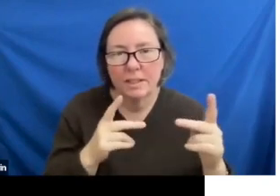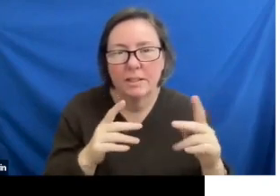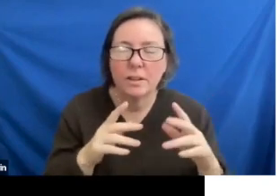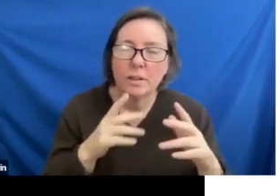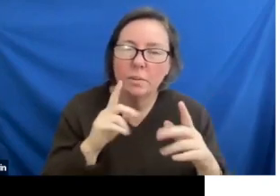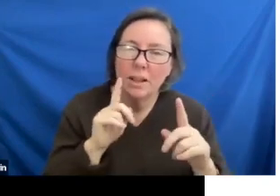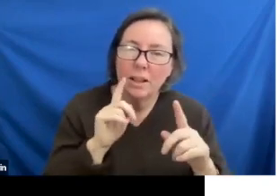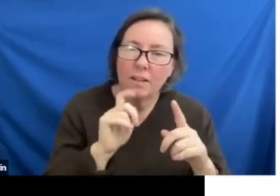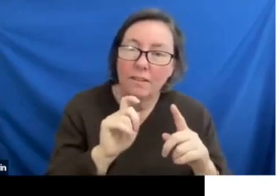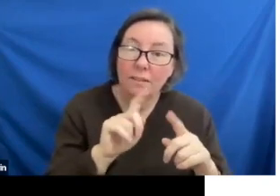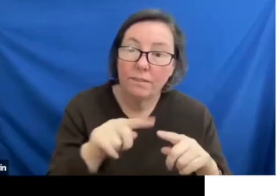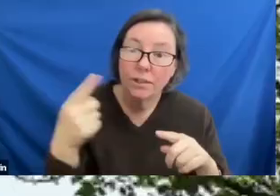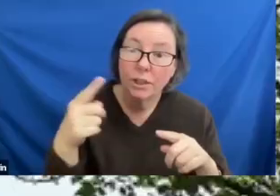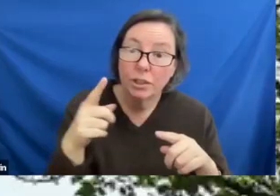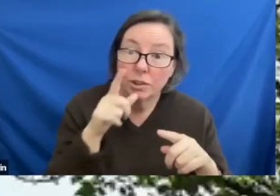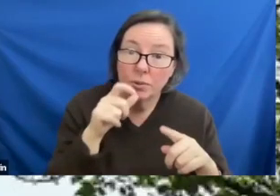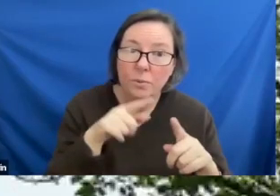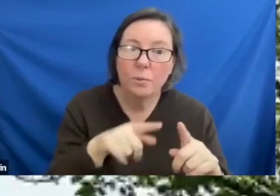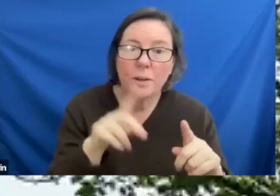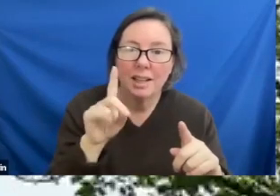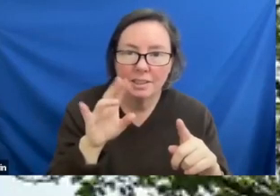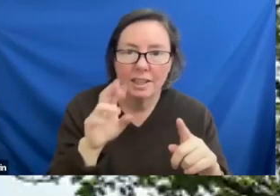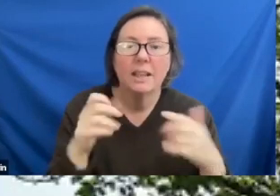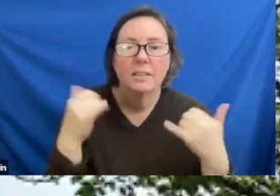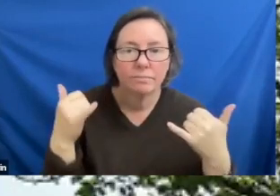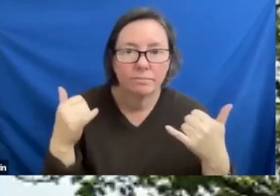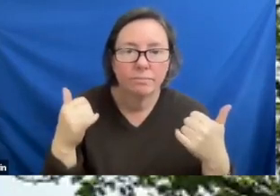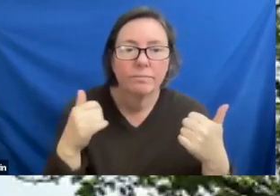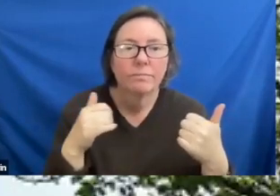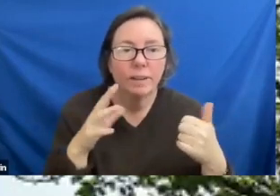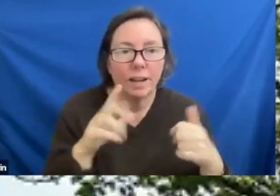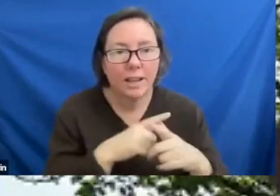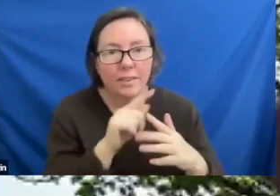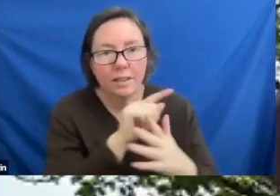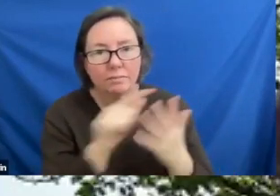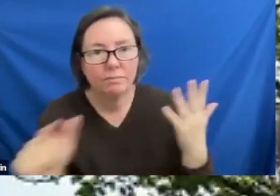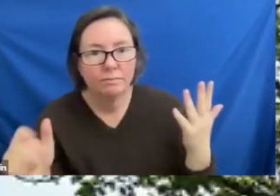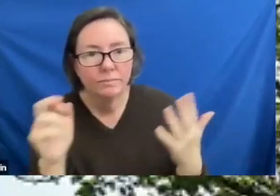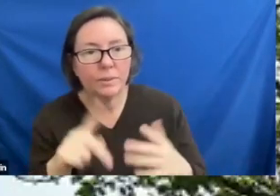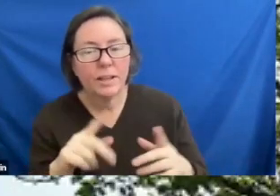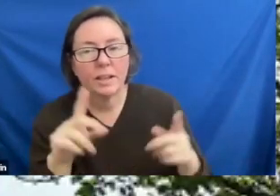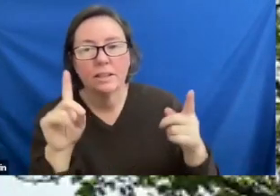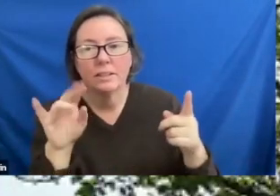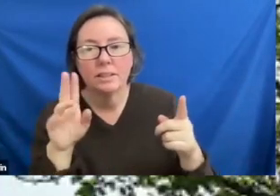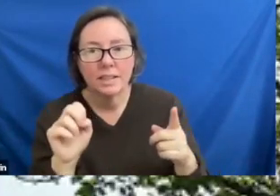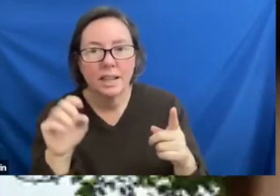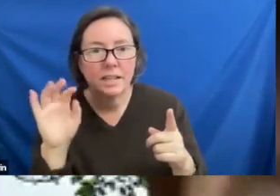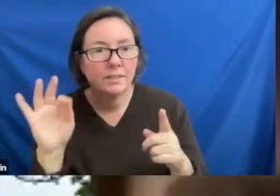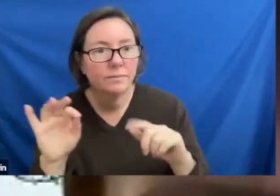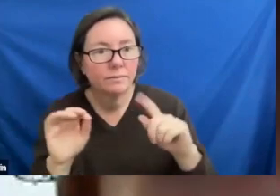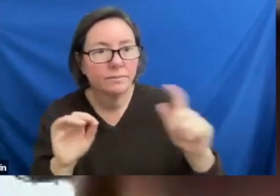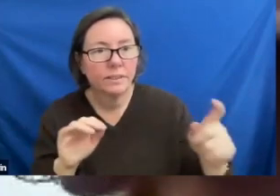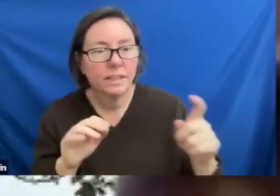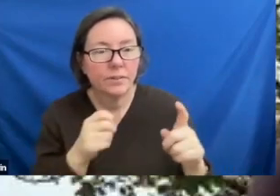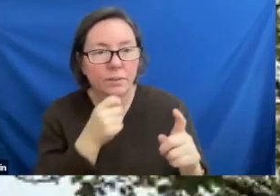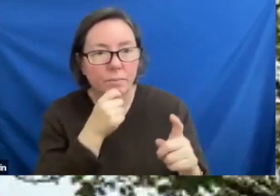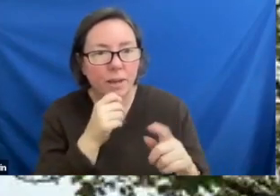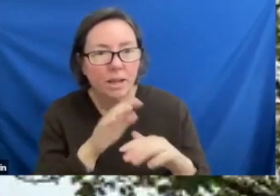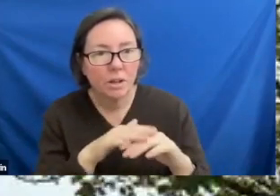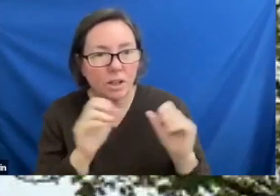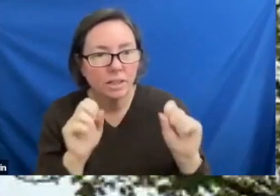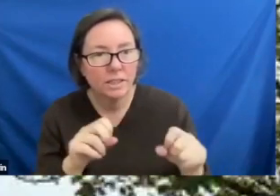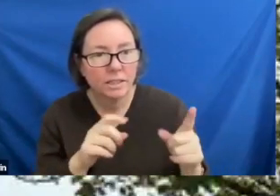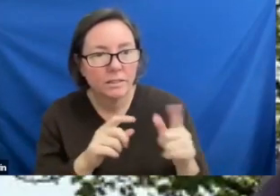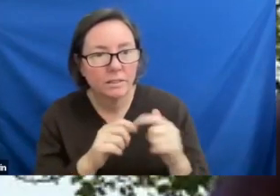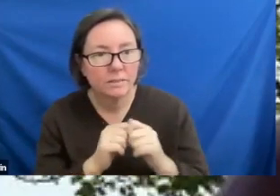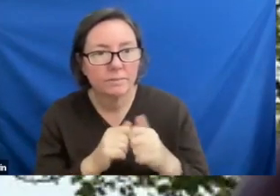Diane first, and then we'll go through hands in sequential order. So Diane, I'm just give you permission to unmute your mic, and you should be able to do so